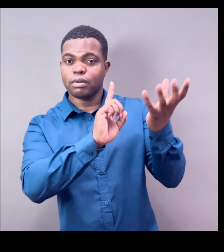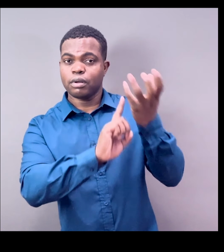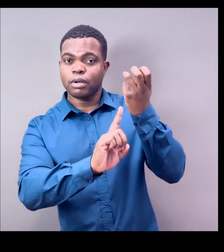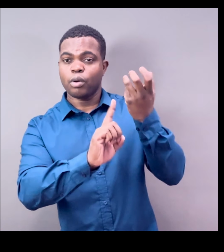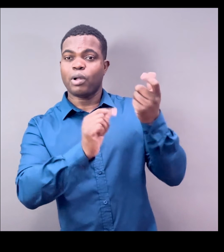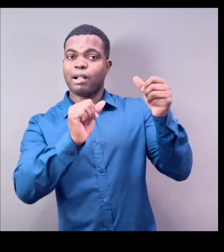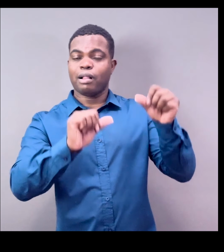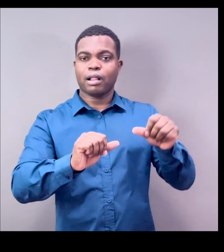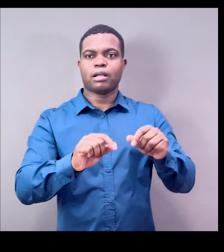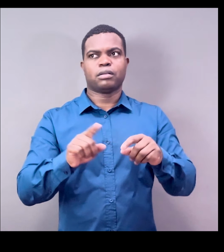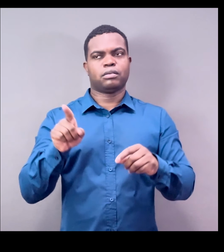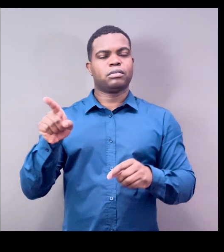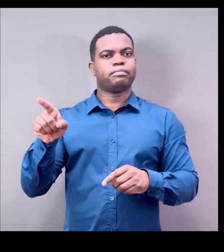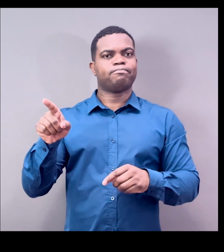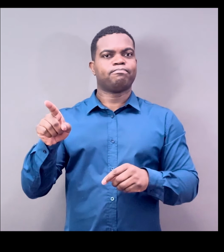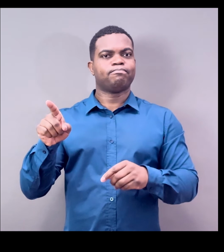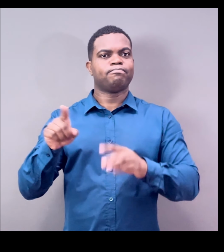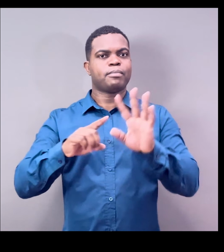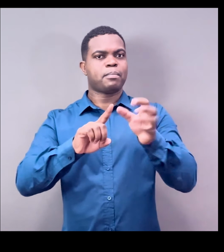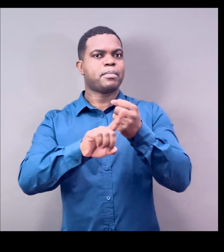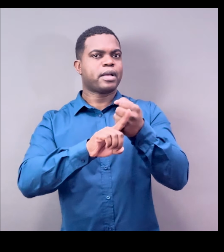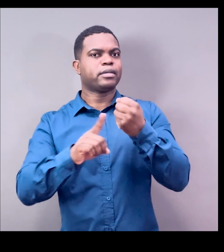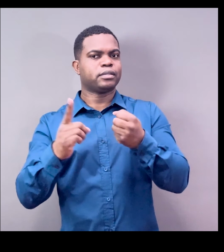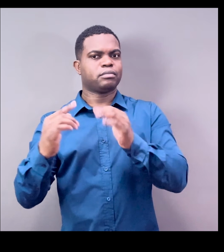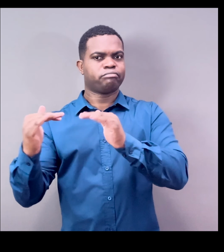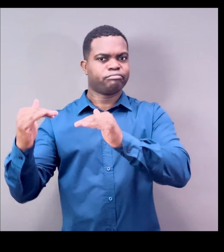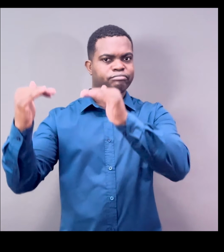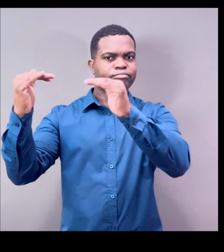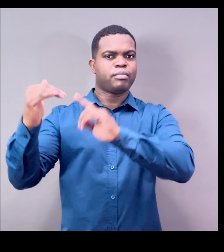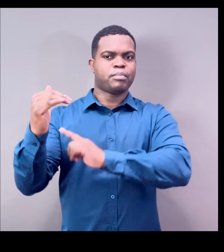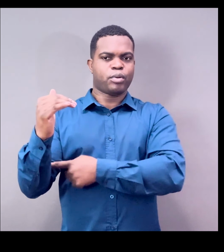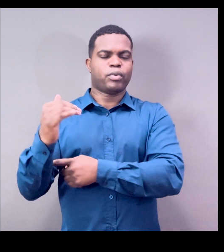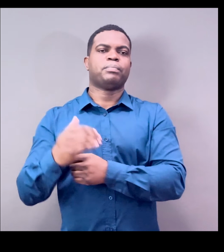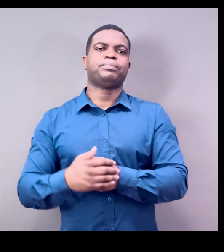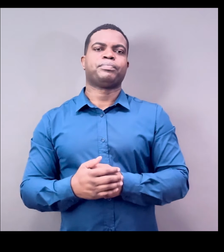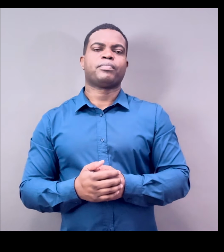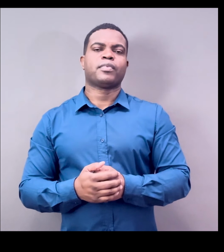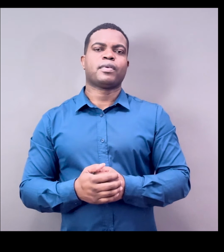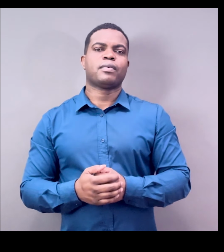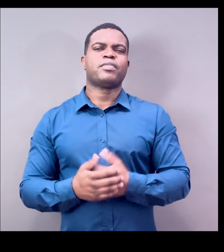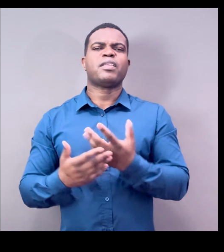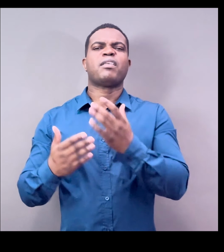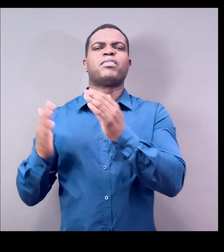The high power, low interest, you need to keep them satisfied.